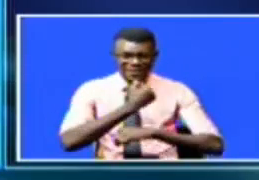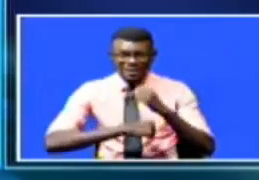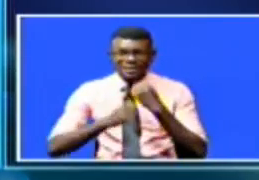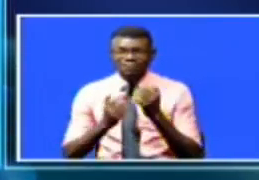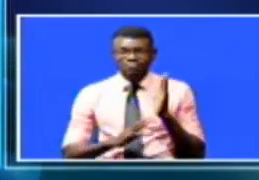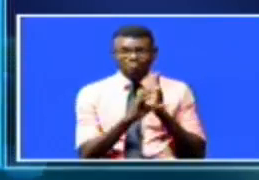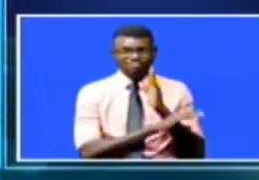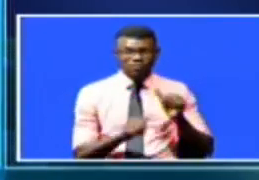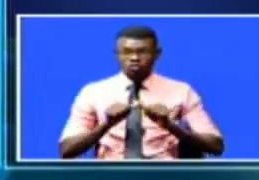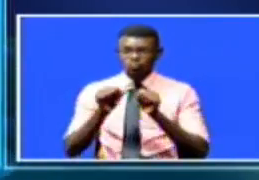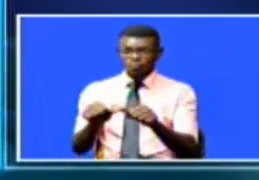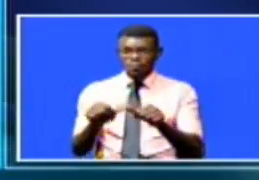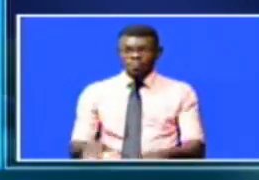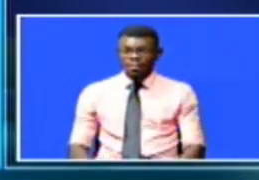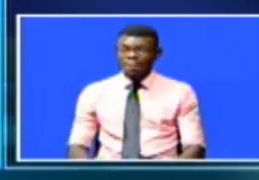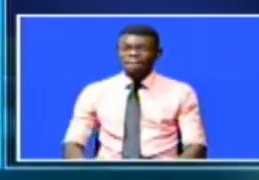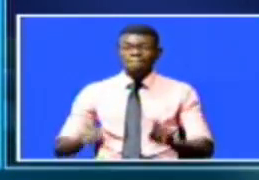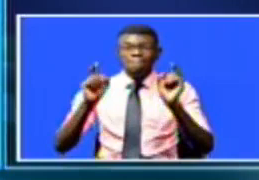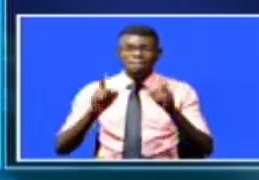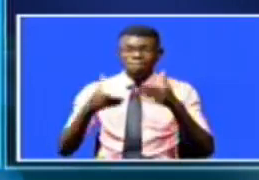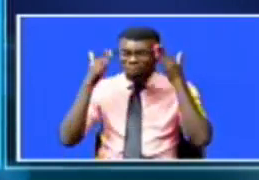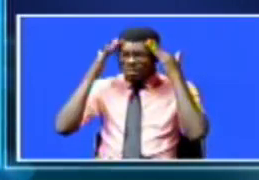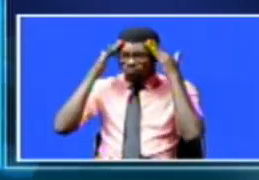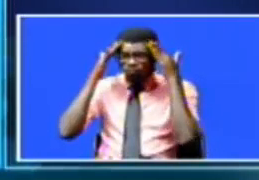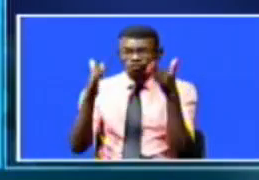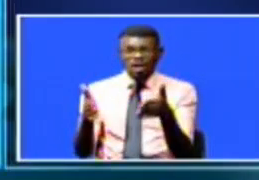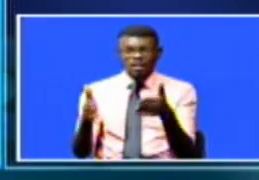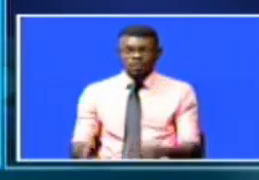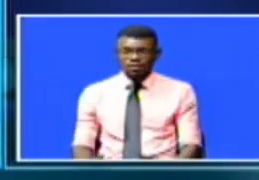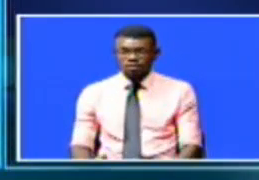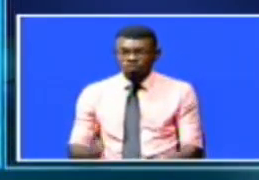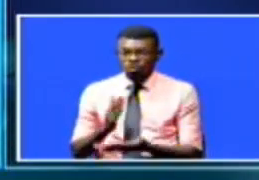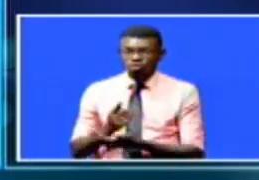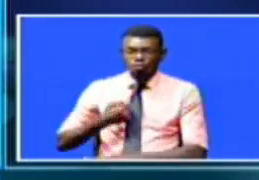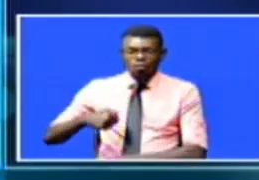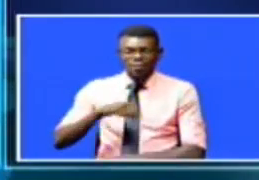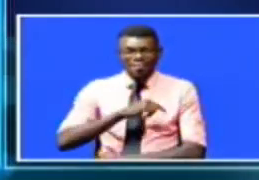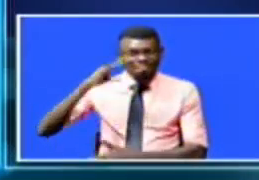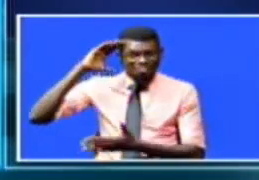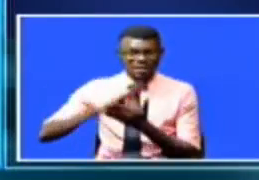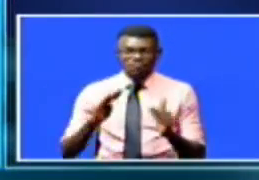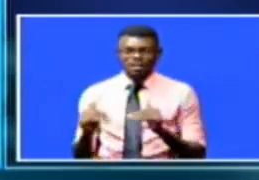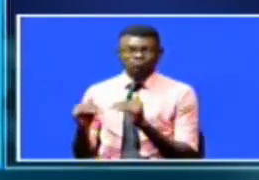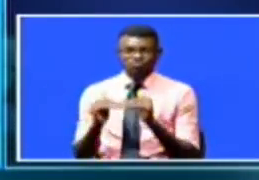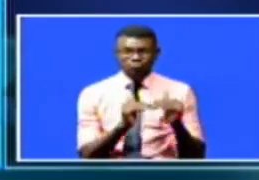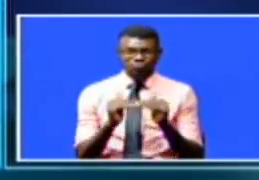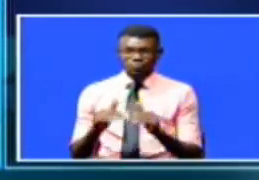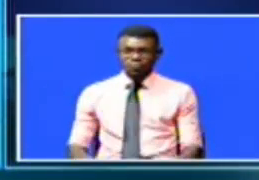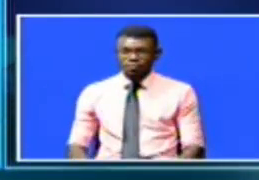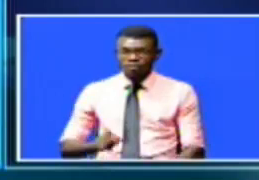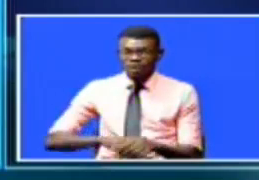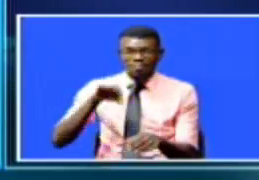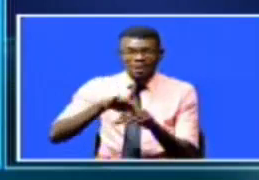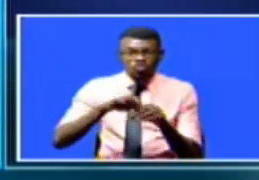this country have got to pay attention to this. We believe in a democracy. If you go into an election,